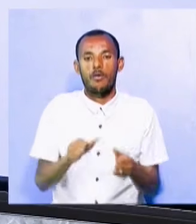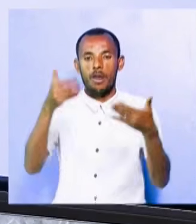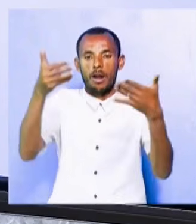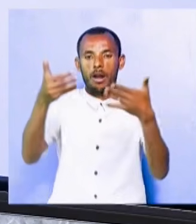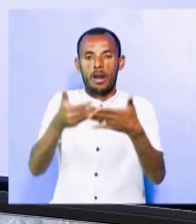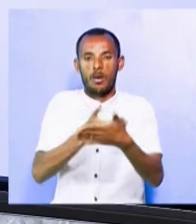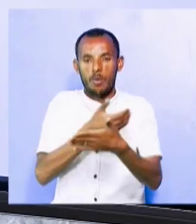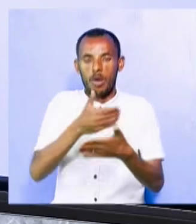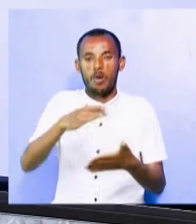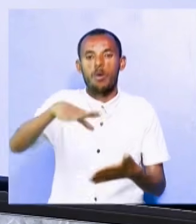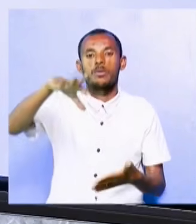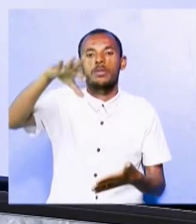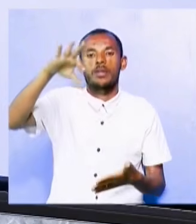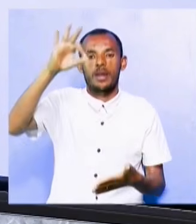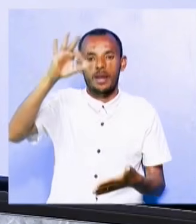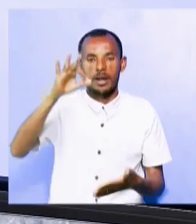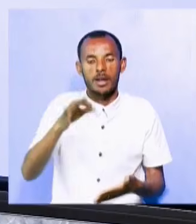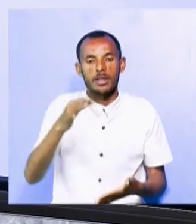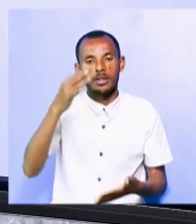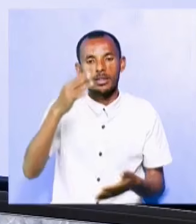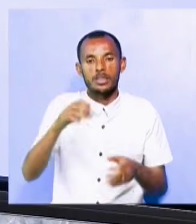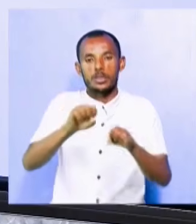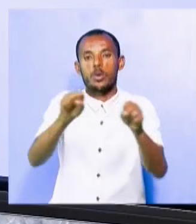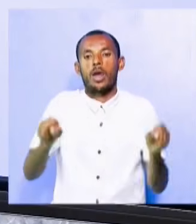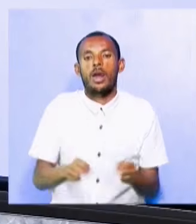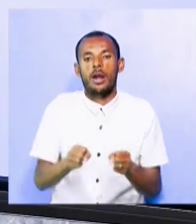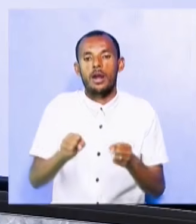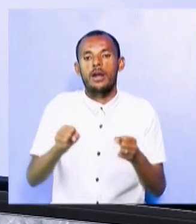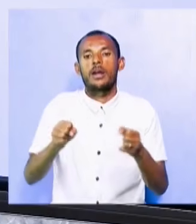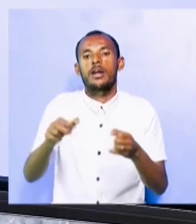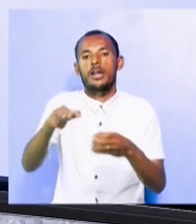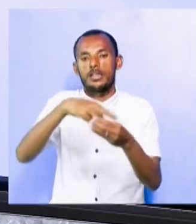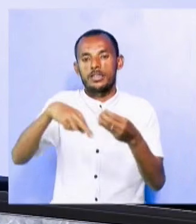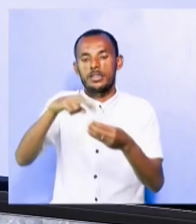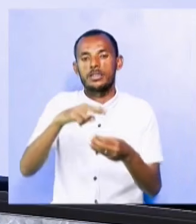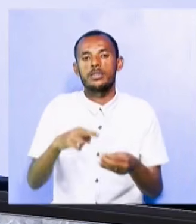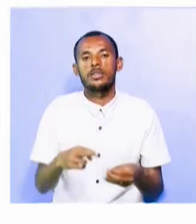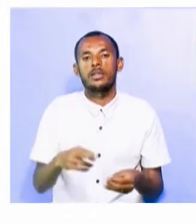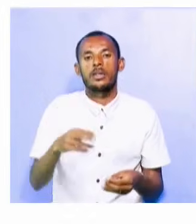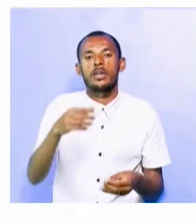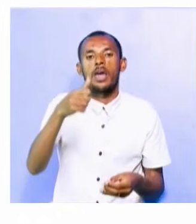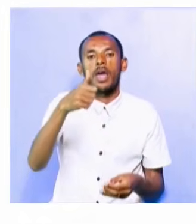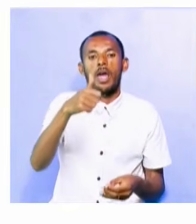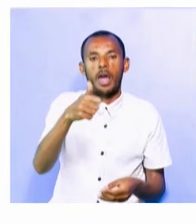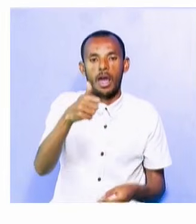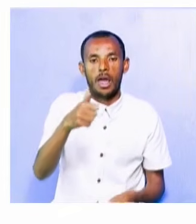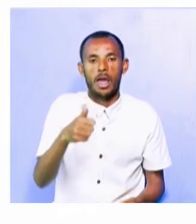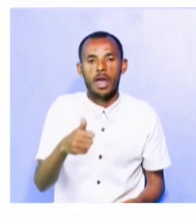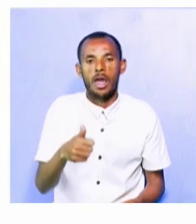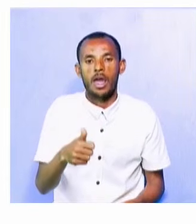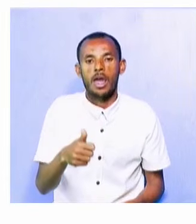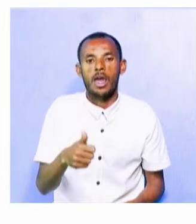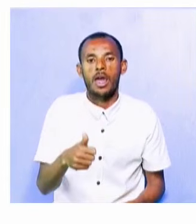newly obtained square region. So say A prime is